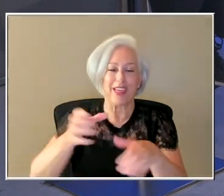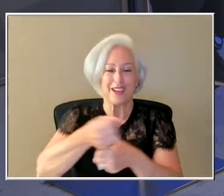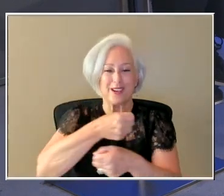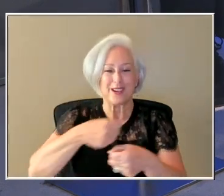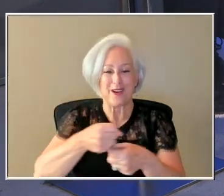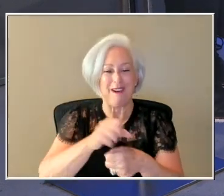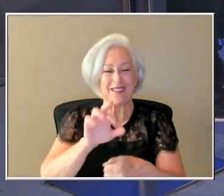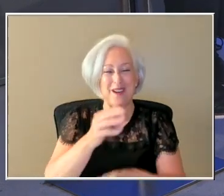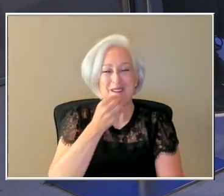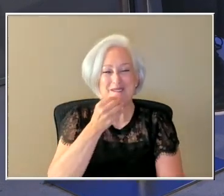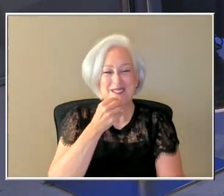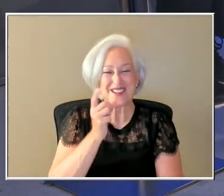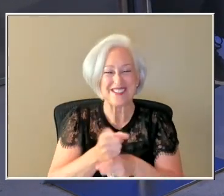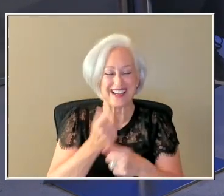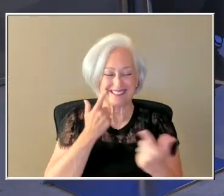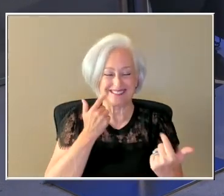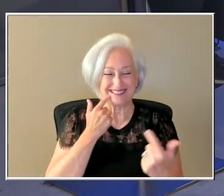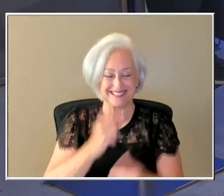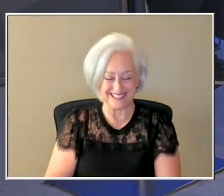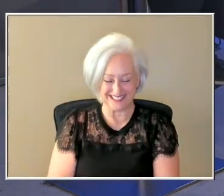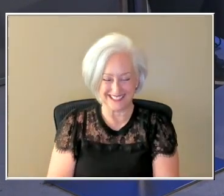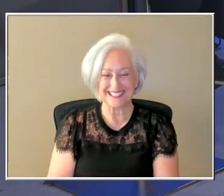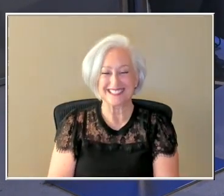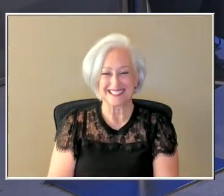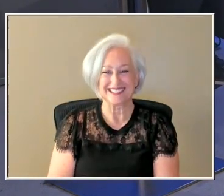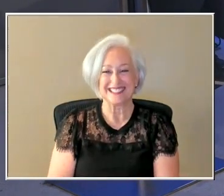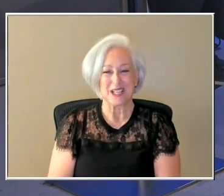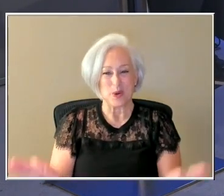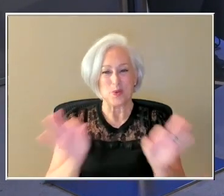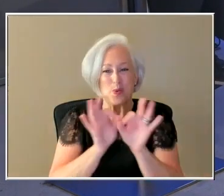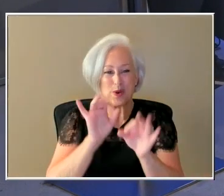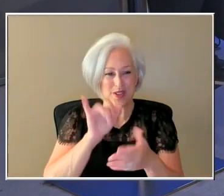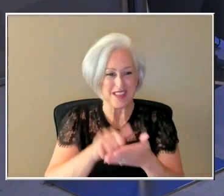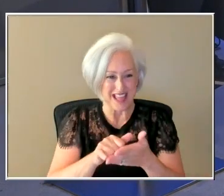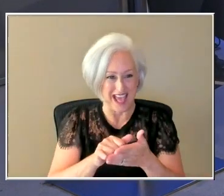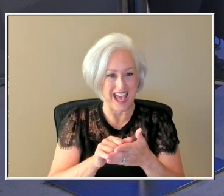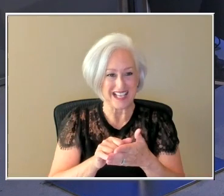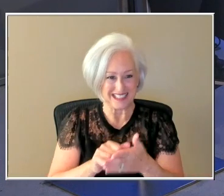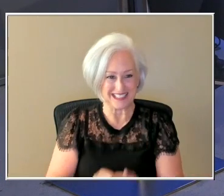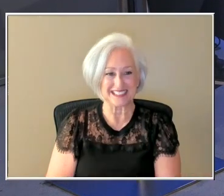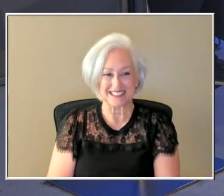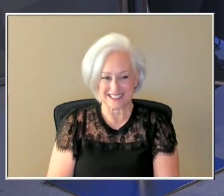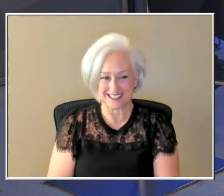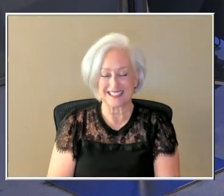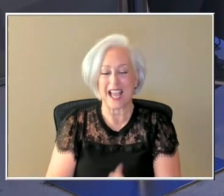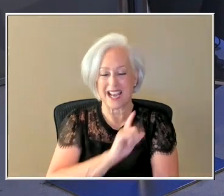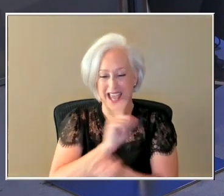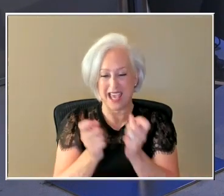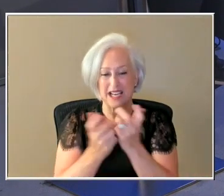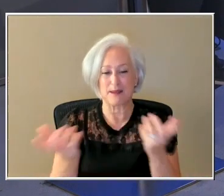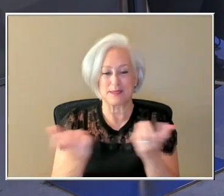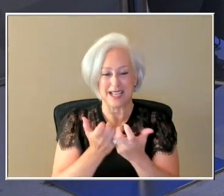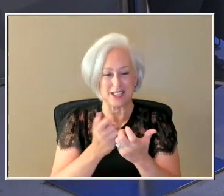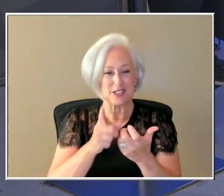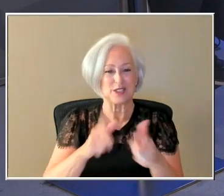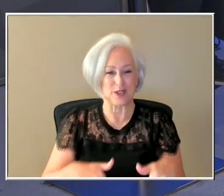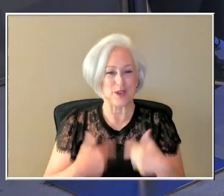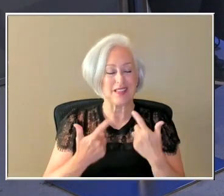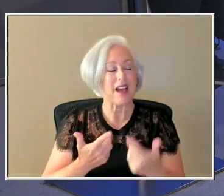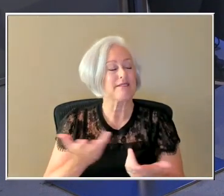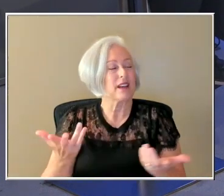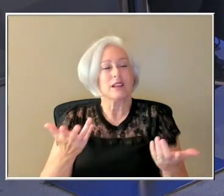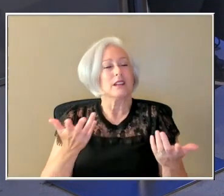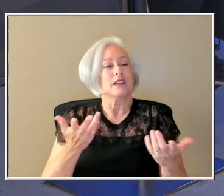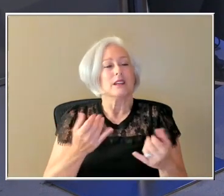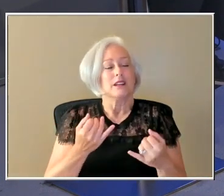okay, but still, like you said, well worth it and well worth the adaptation to life. So No doubt. What's the other? You've